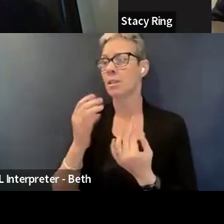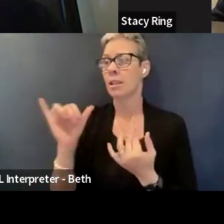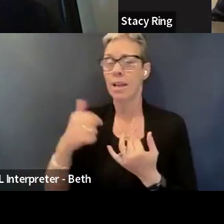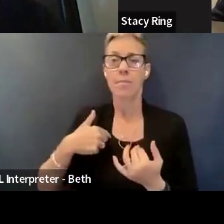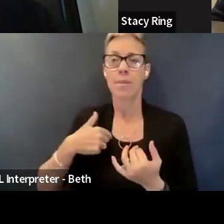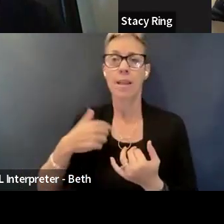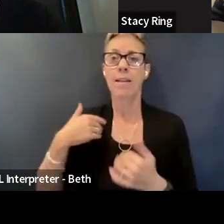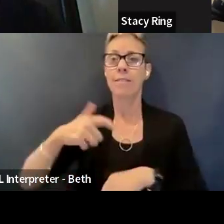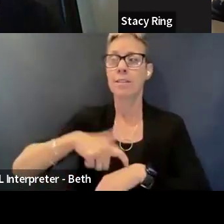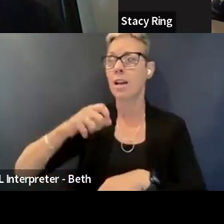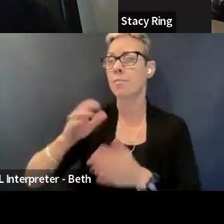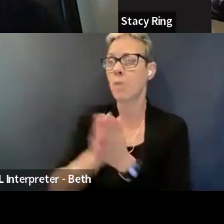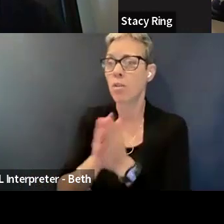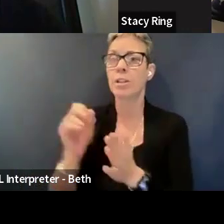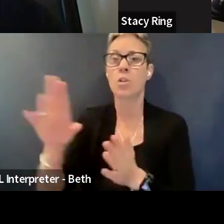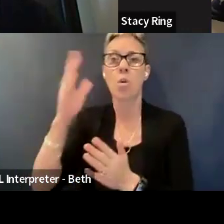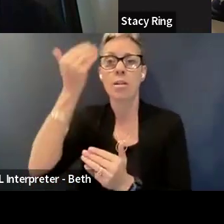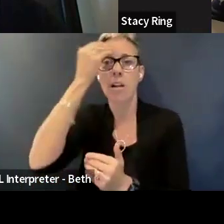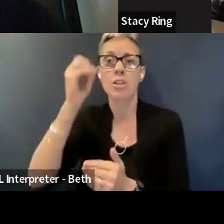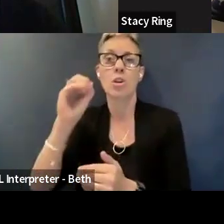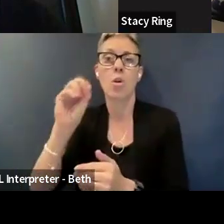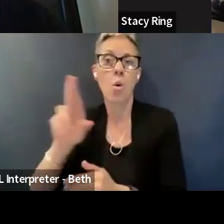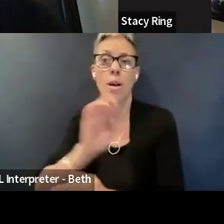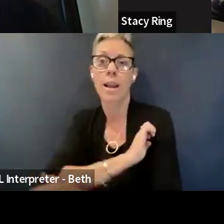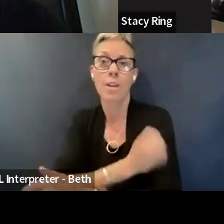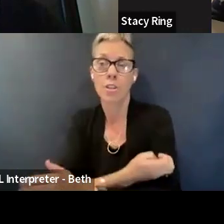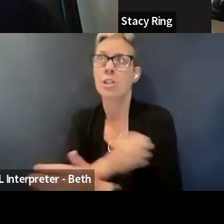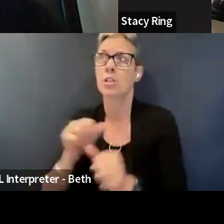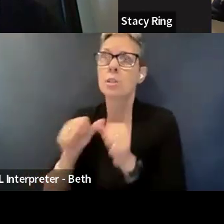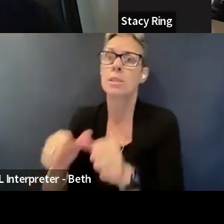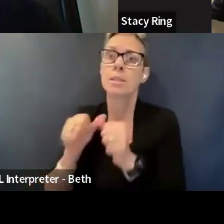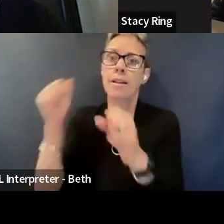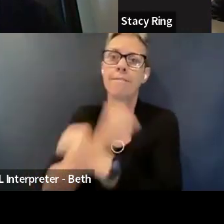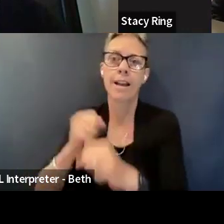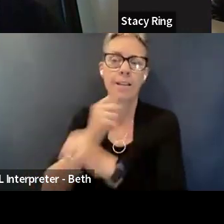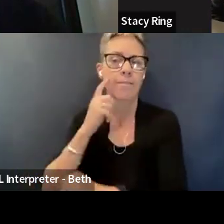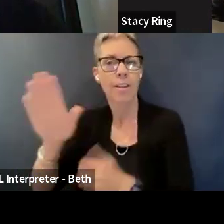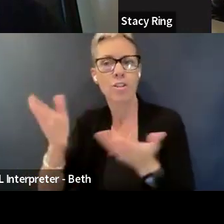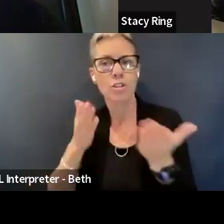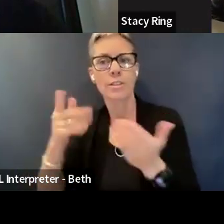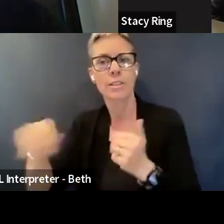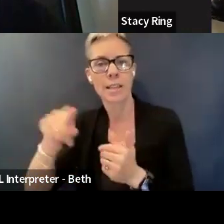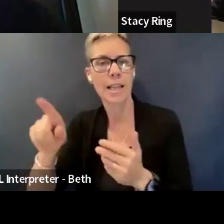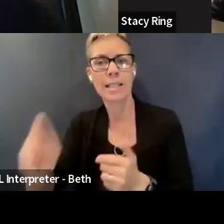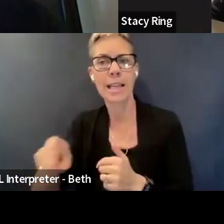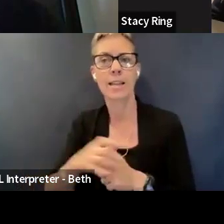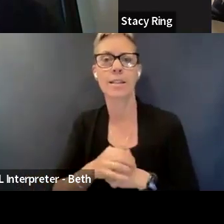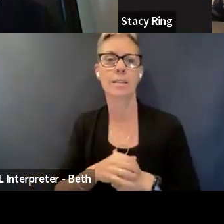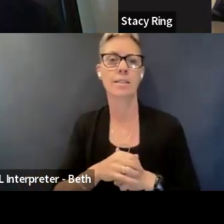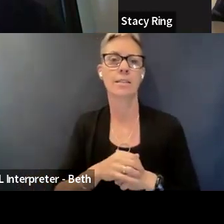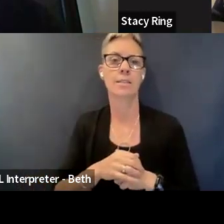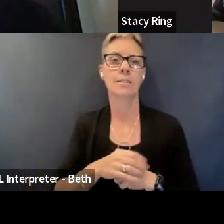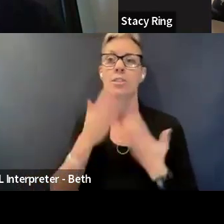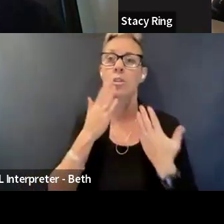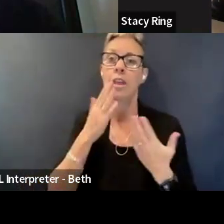or motivation to sustain the fight to get these services for their loved ones and make this a reality for them. So